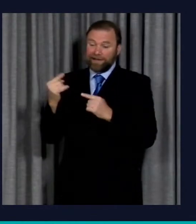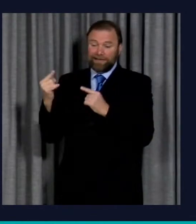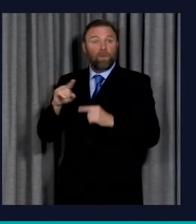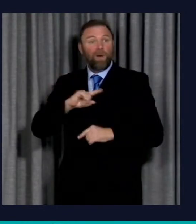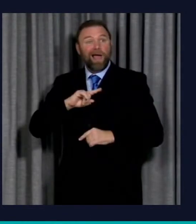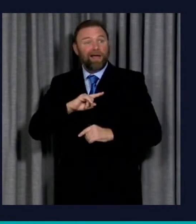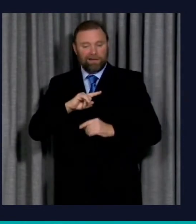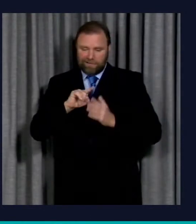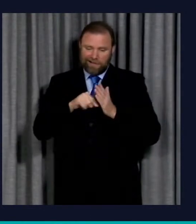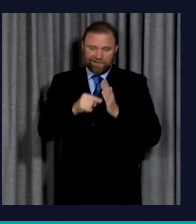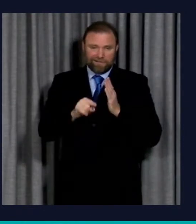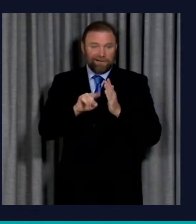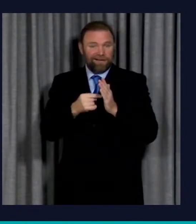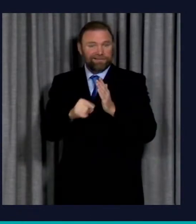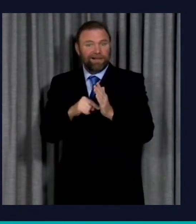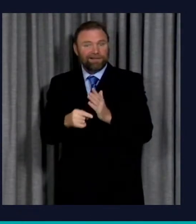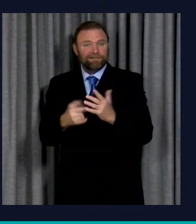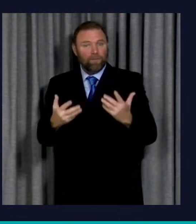being cancelled,